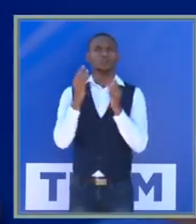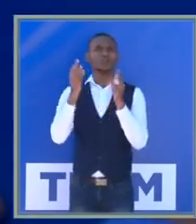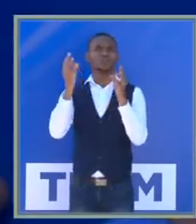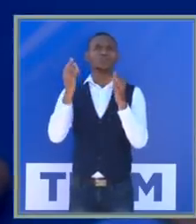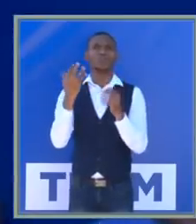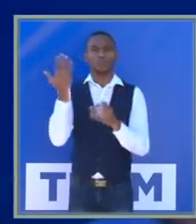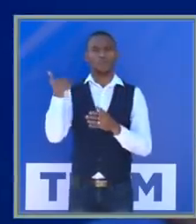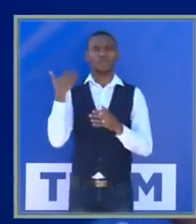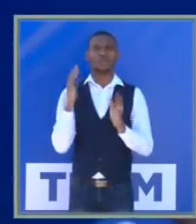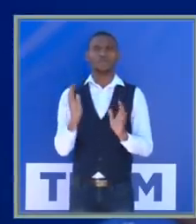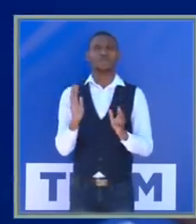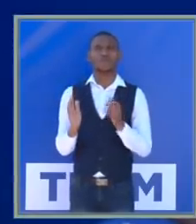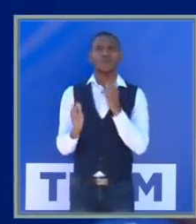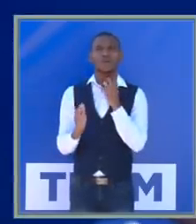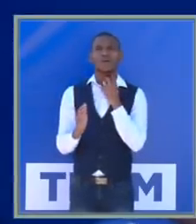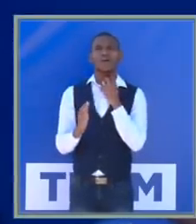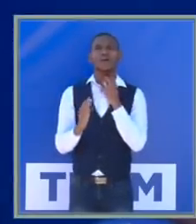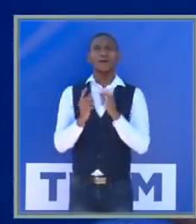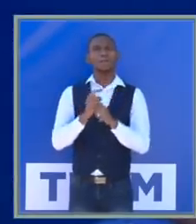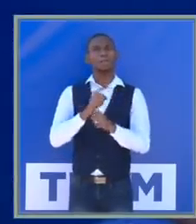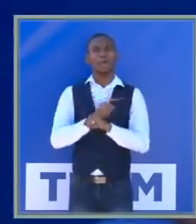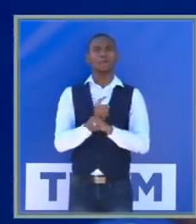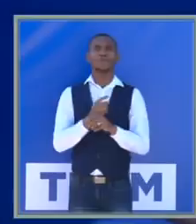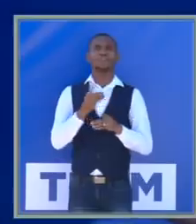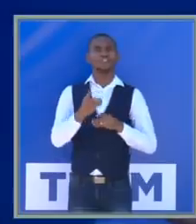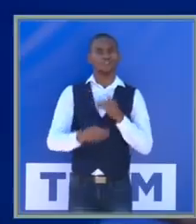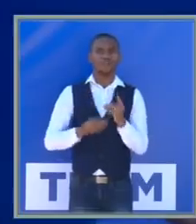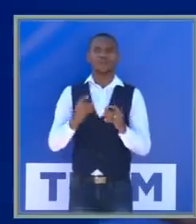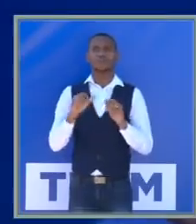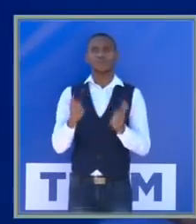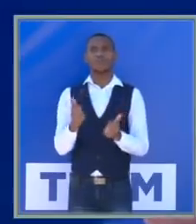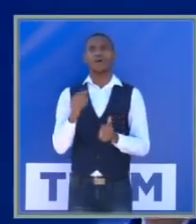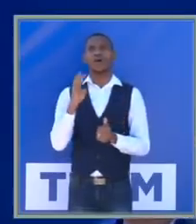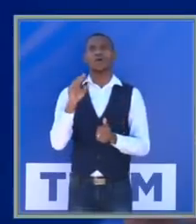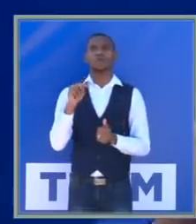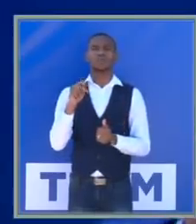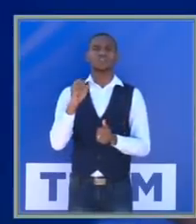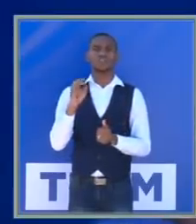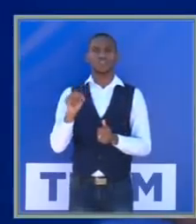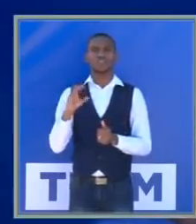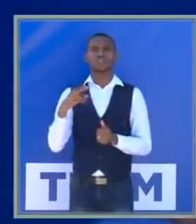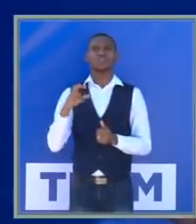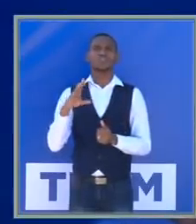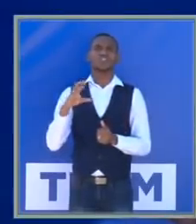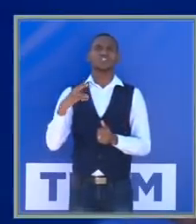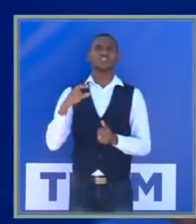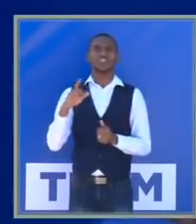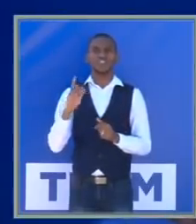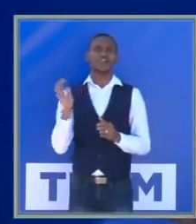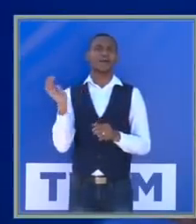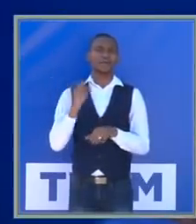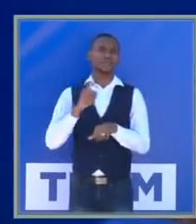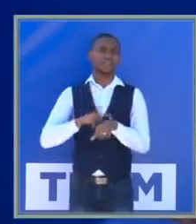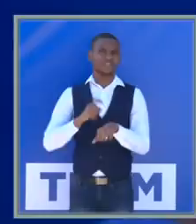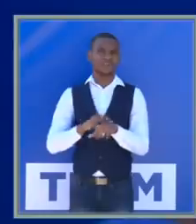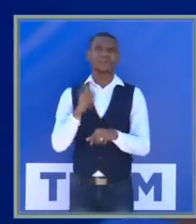before a moment described so well by Winston Churchill when he said, there comes a moment in